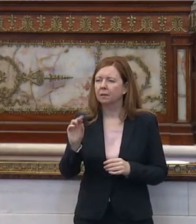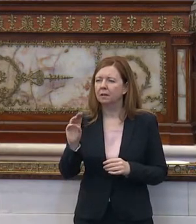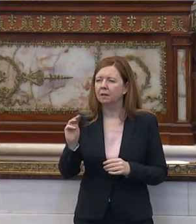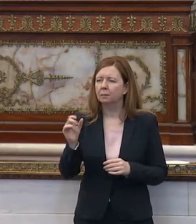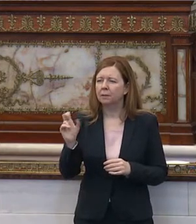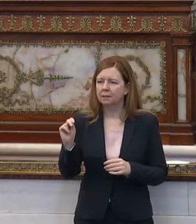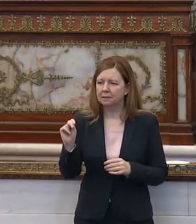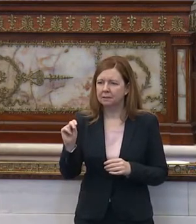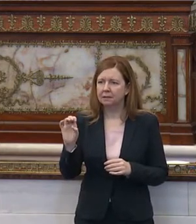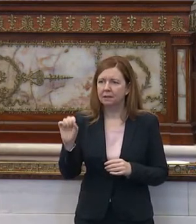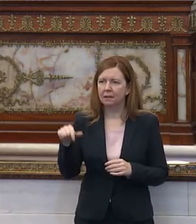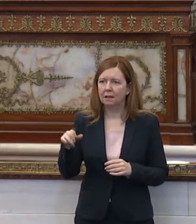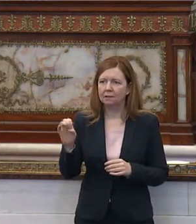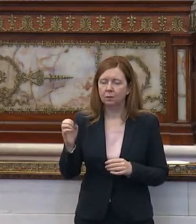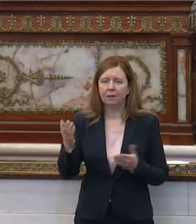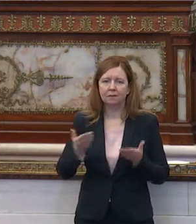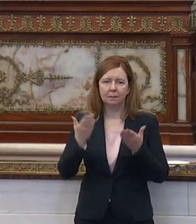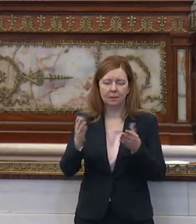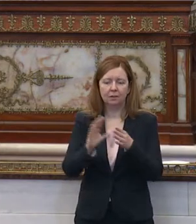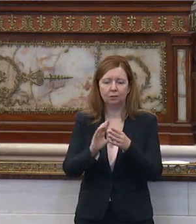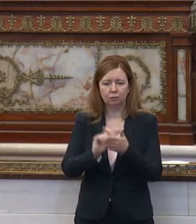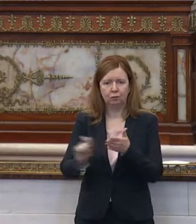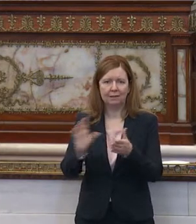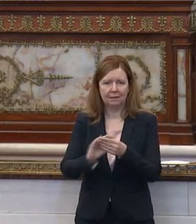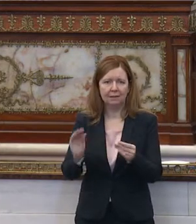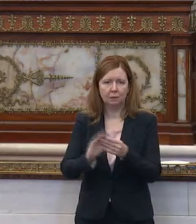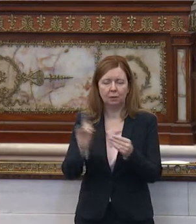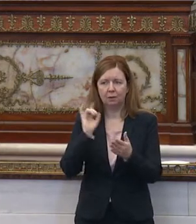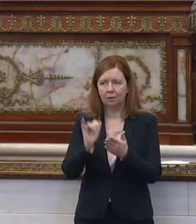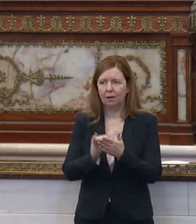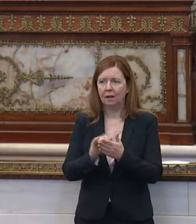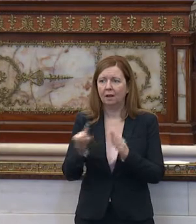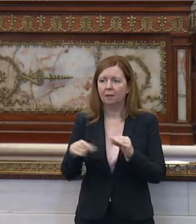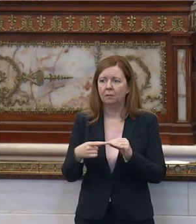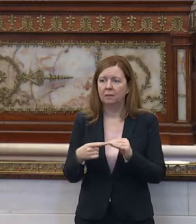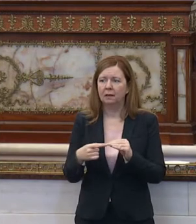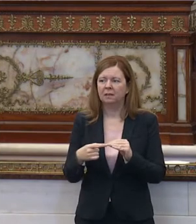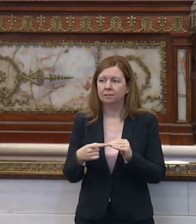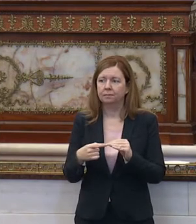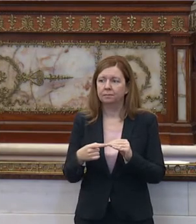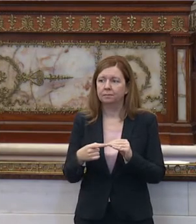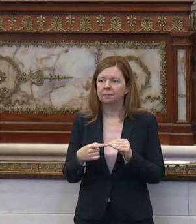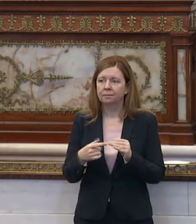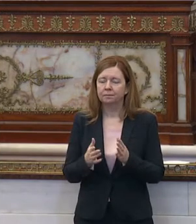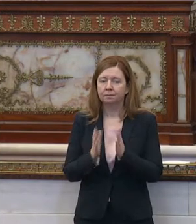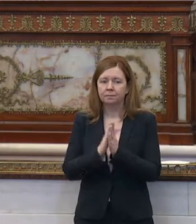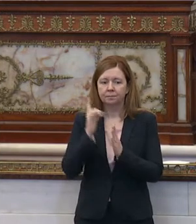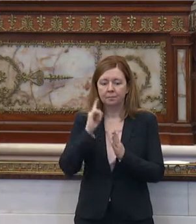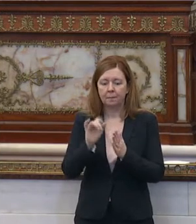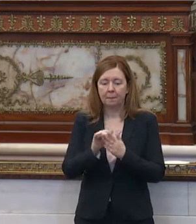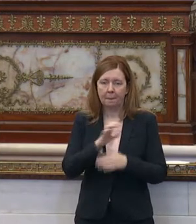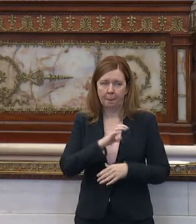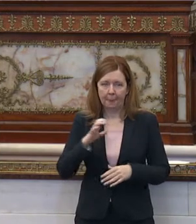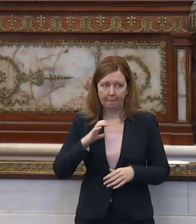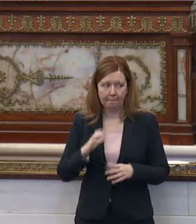Gas Commission, submitted written testimony in this regarding the request for this